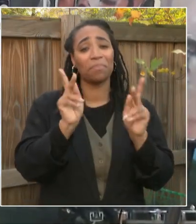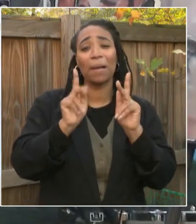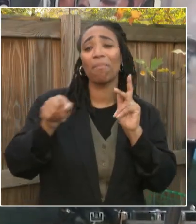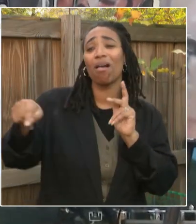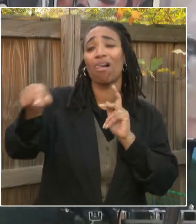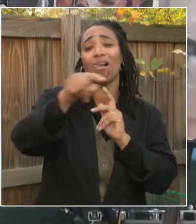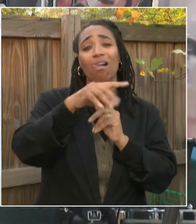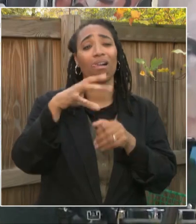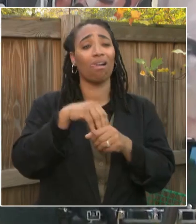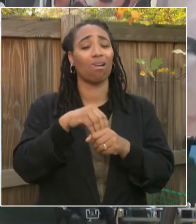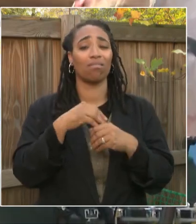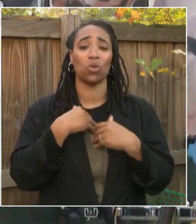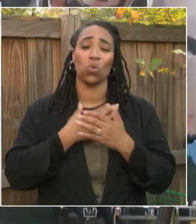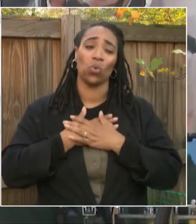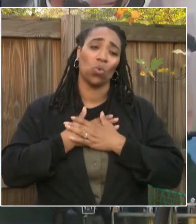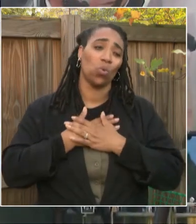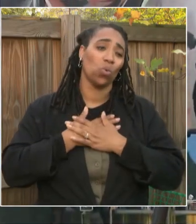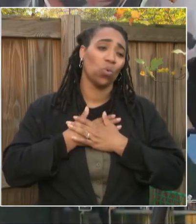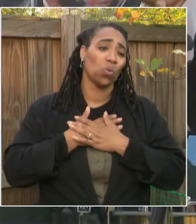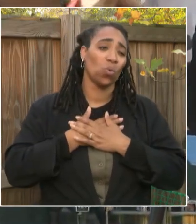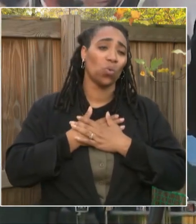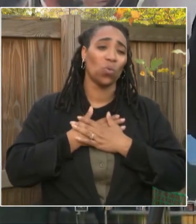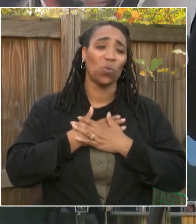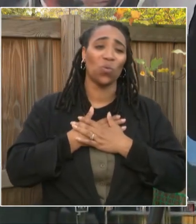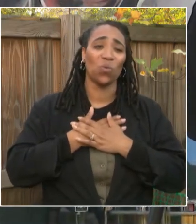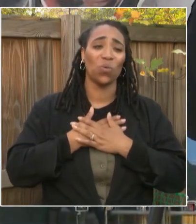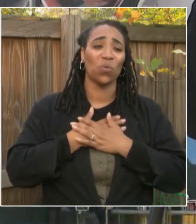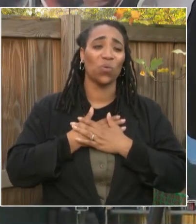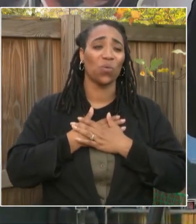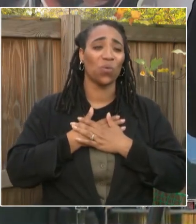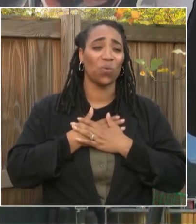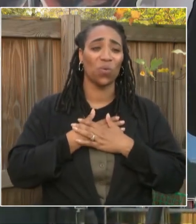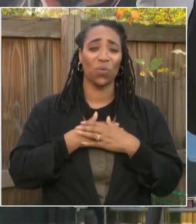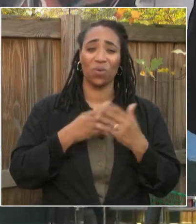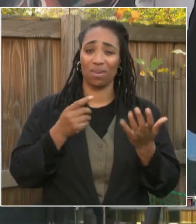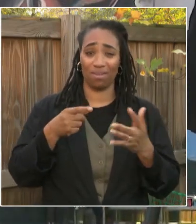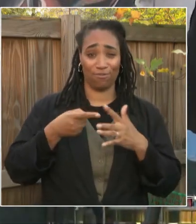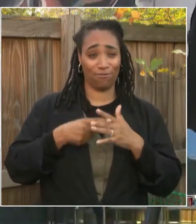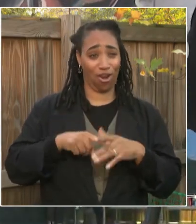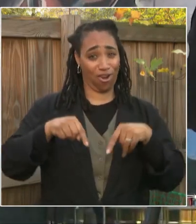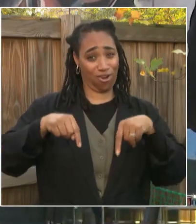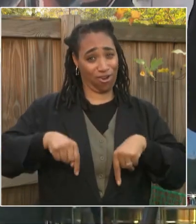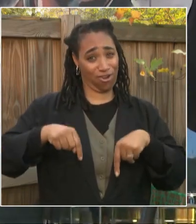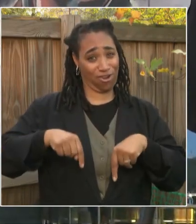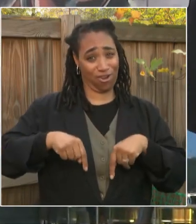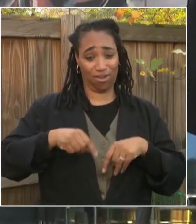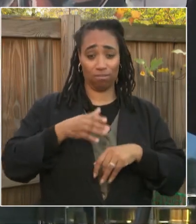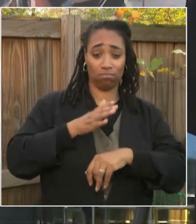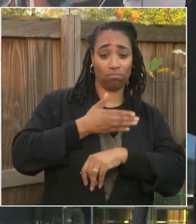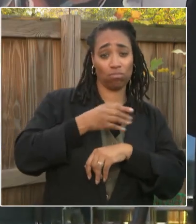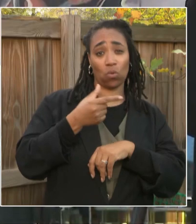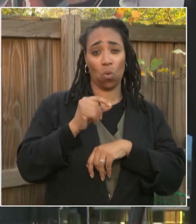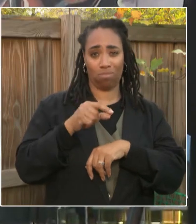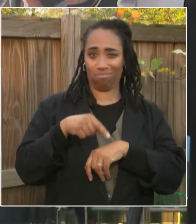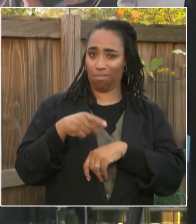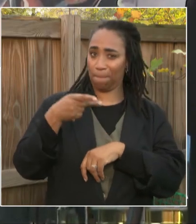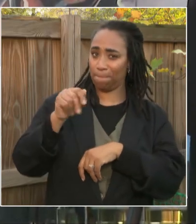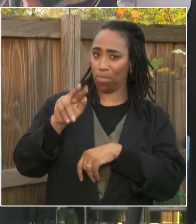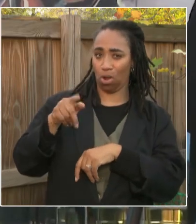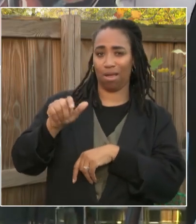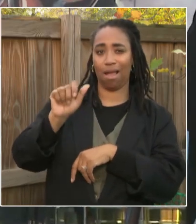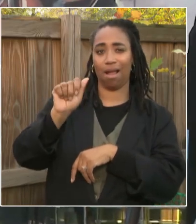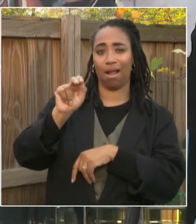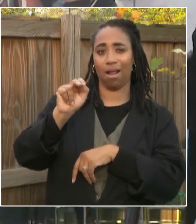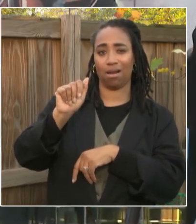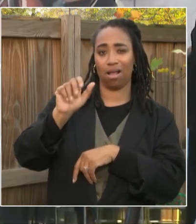started Compare the Word Incorporated in Anacostia Park with the help of the mayor's office, a whole bunch of folks, the community period,